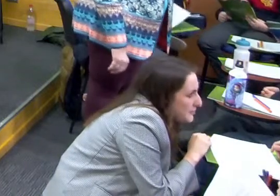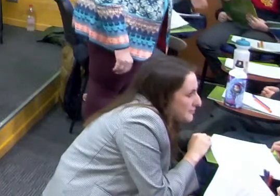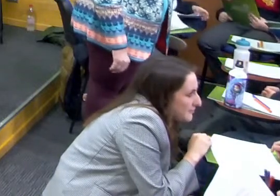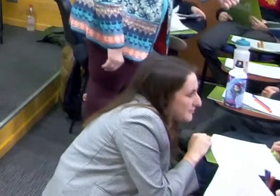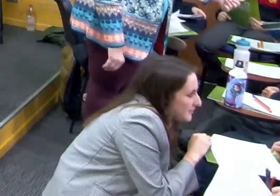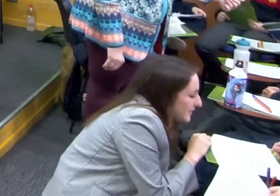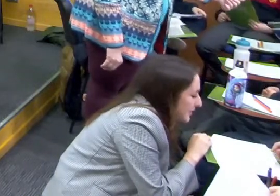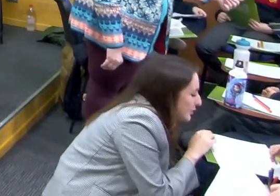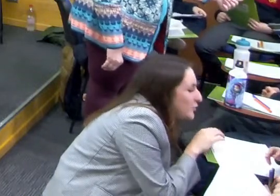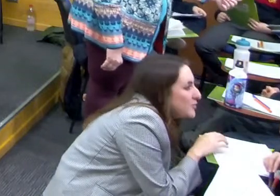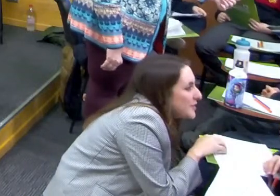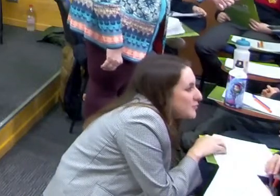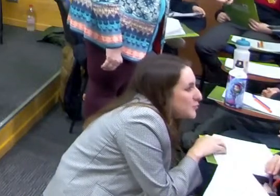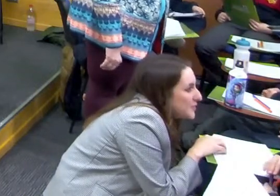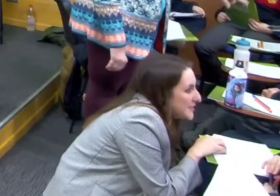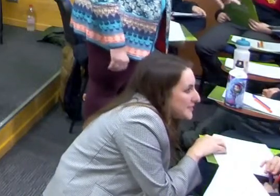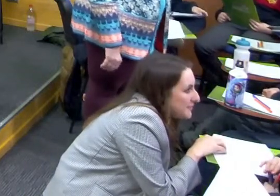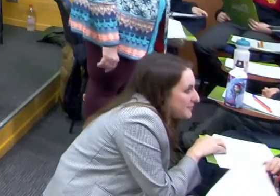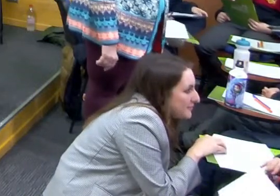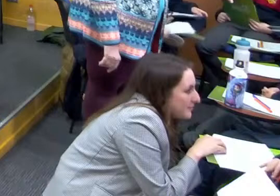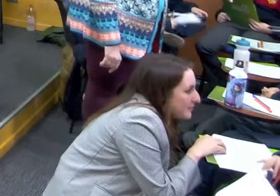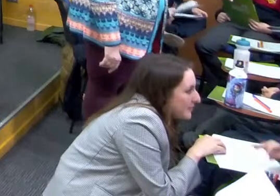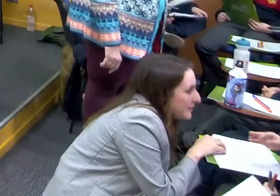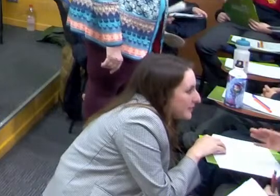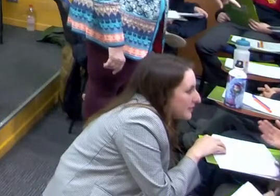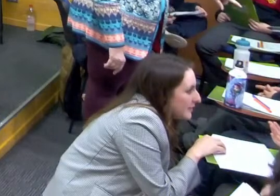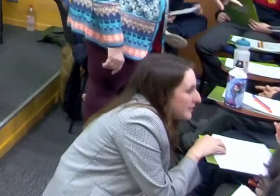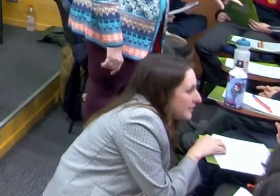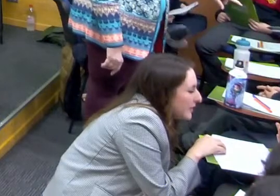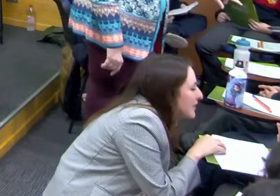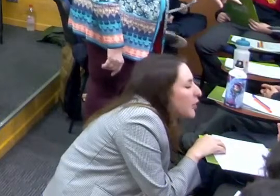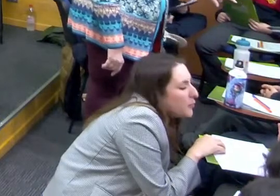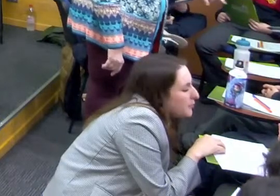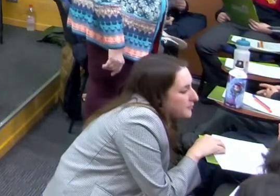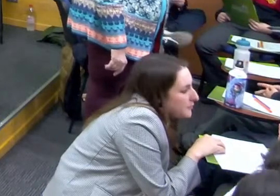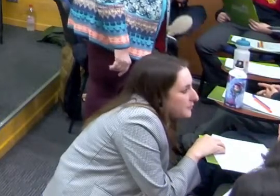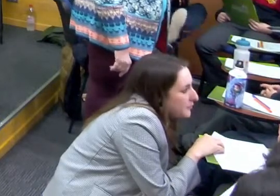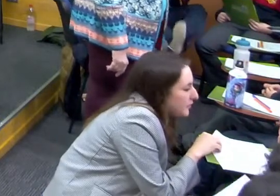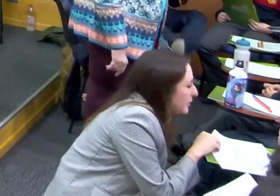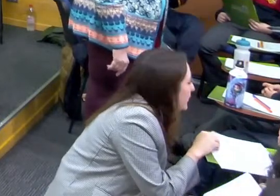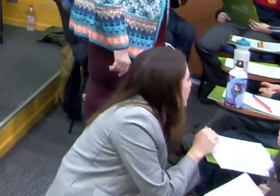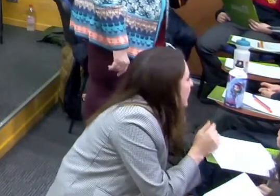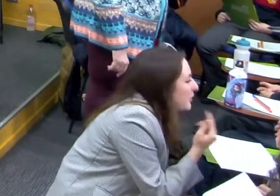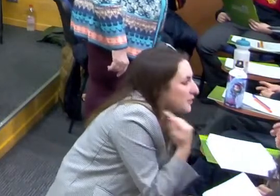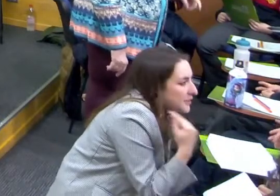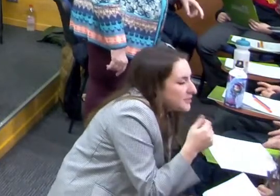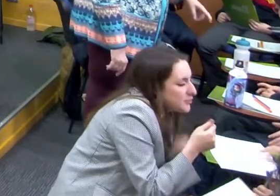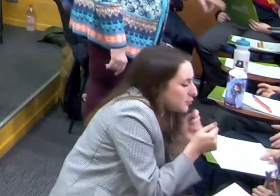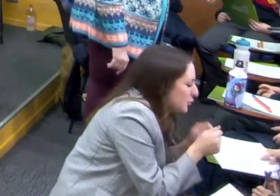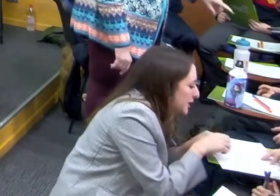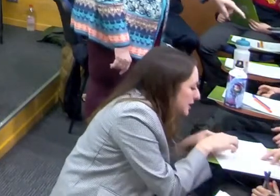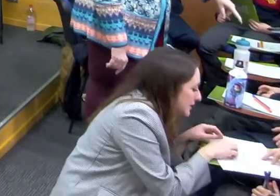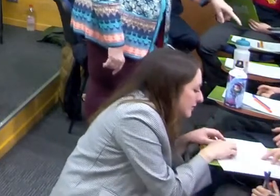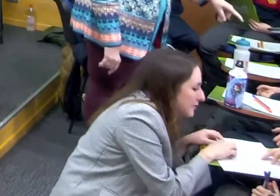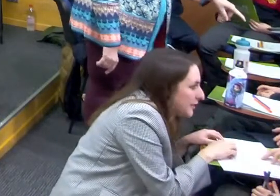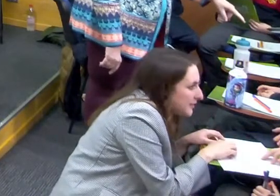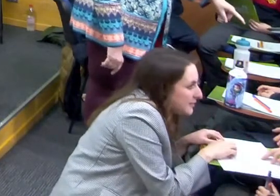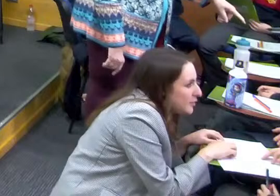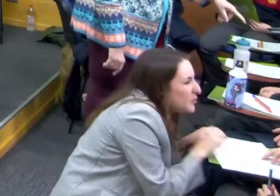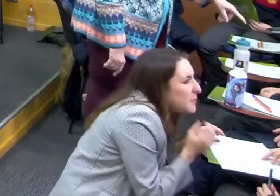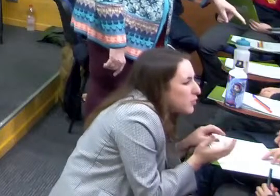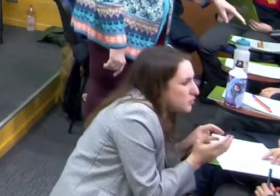You hear? Is she ready? Did you tell her what she did well and what she needed to work on? Yeah? Okay.